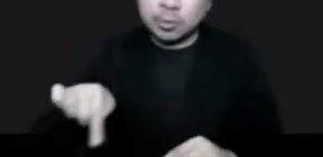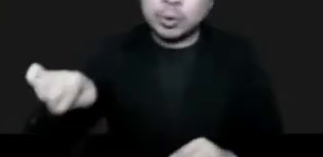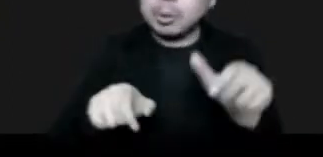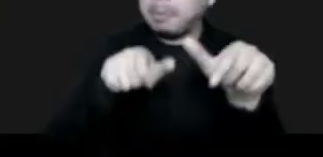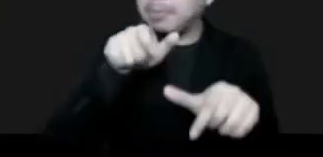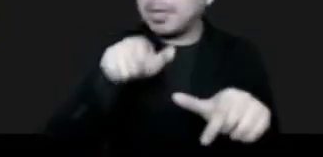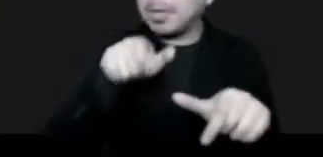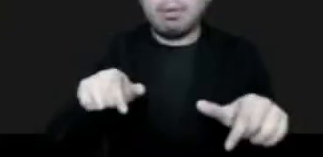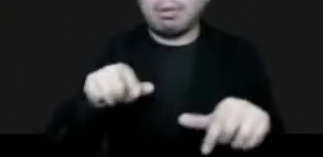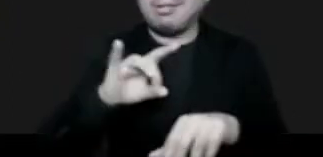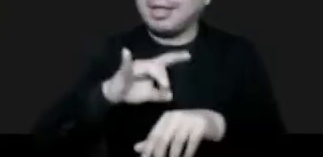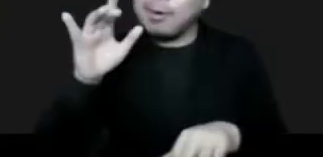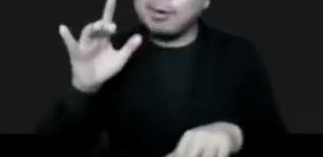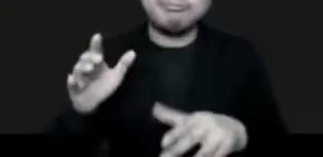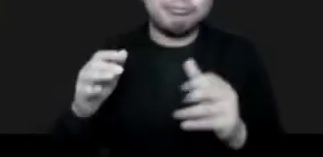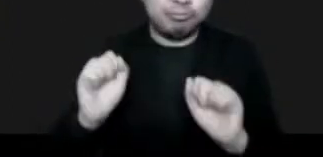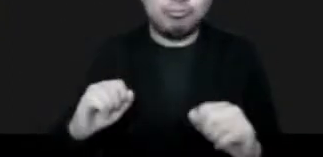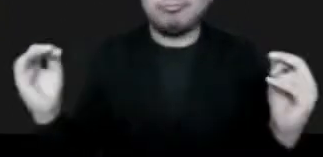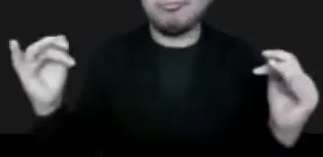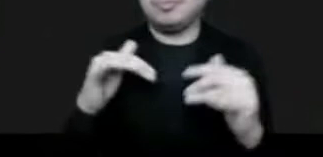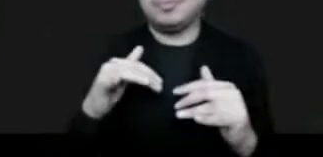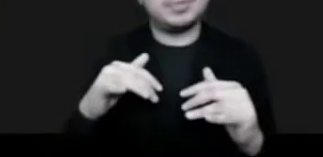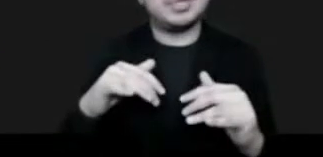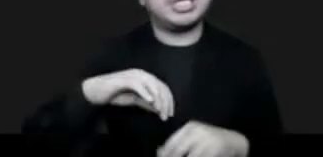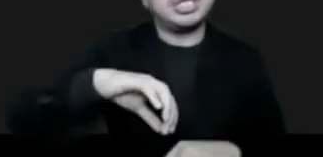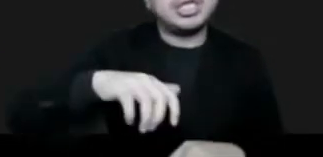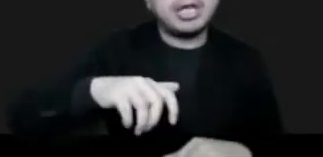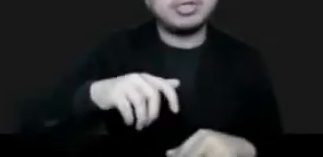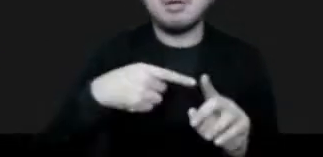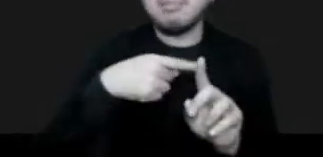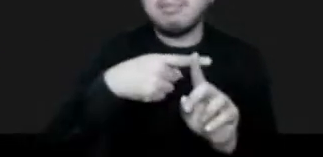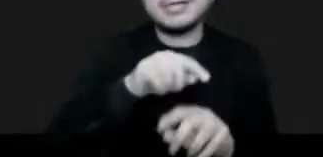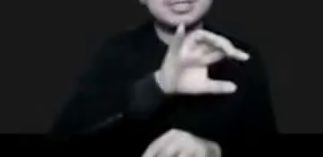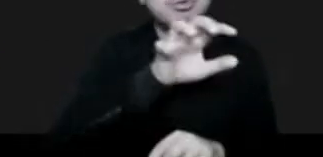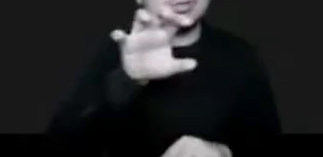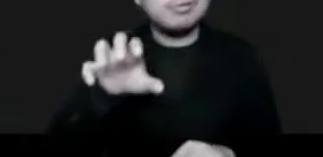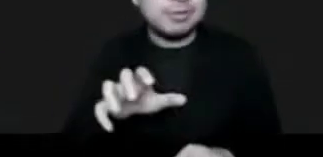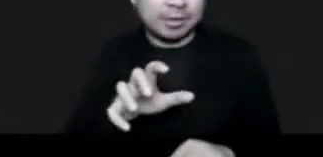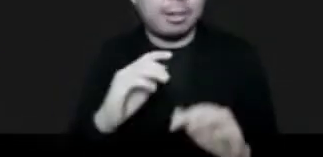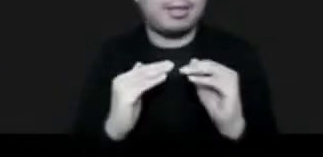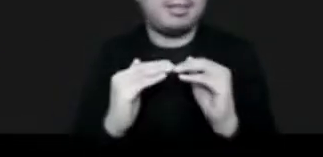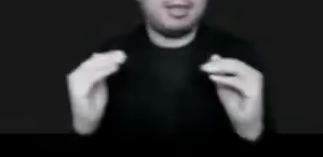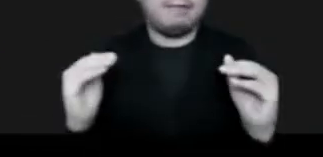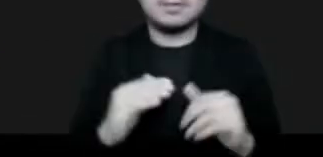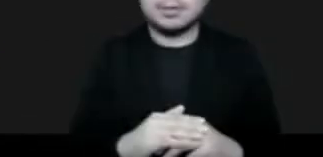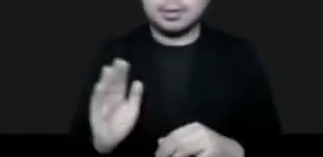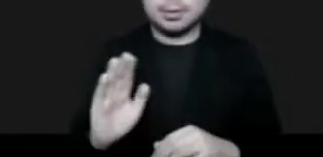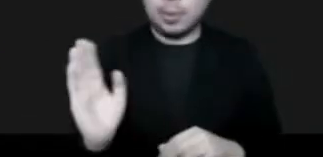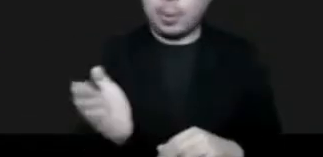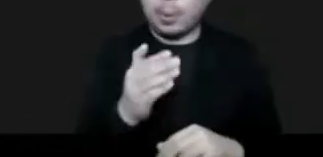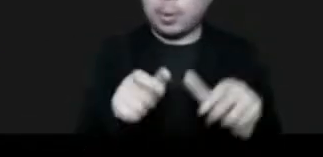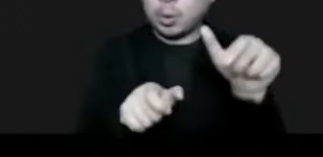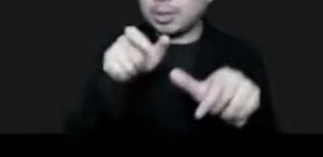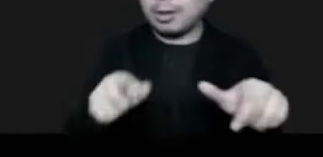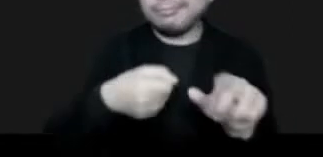global platform. So all national activities can have a look and find out about